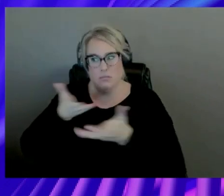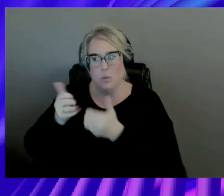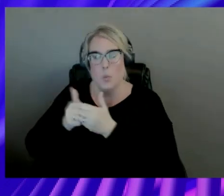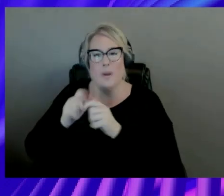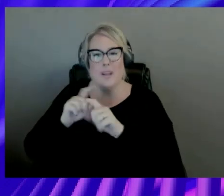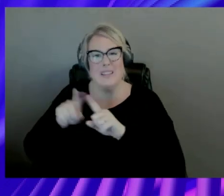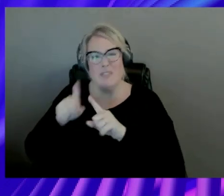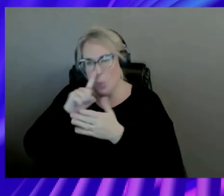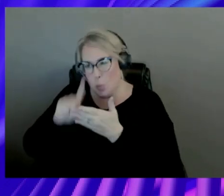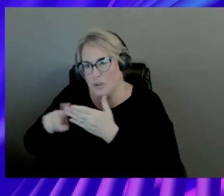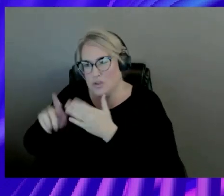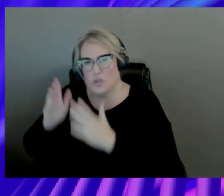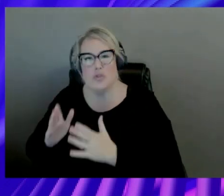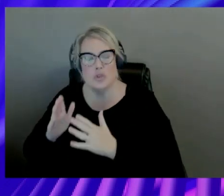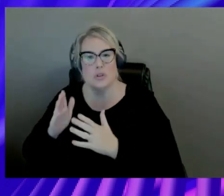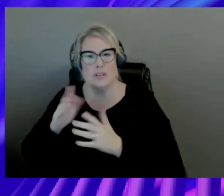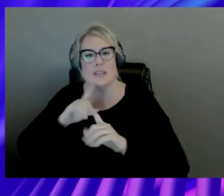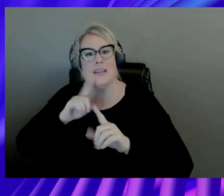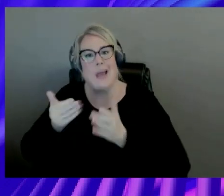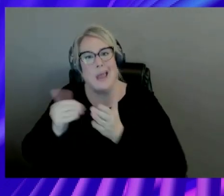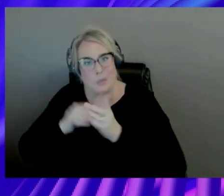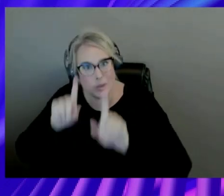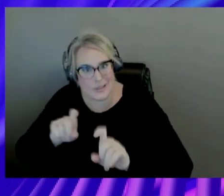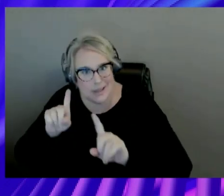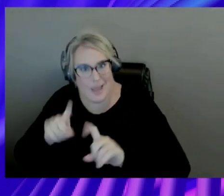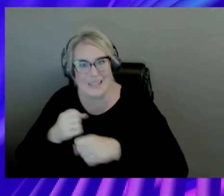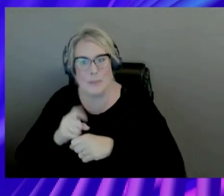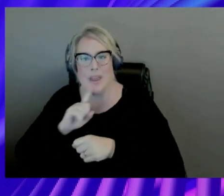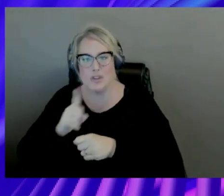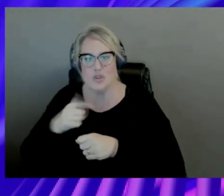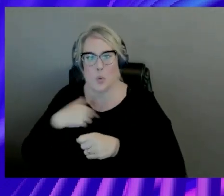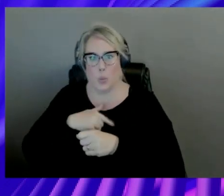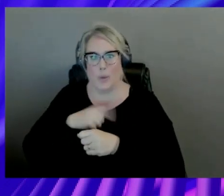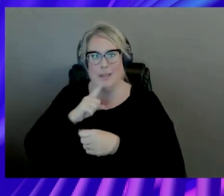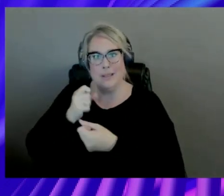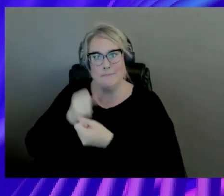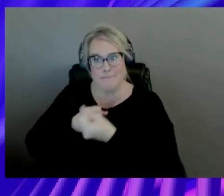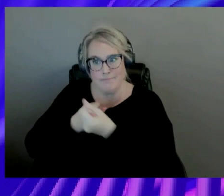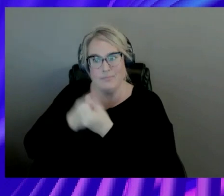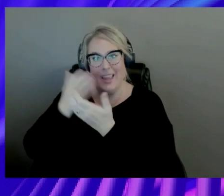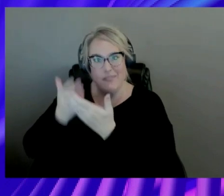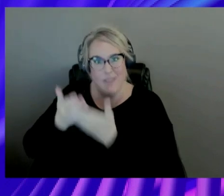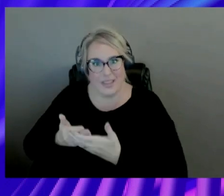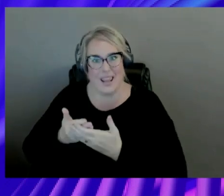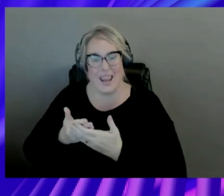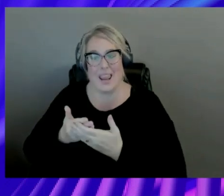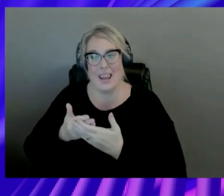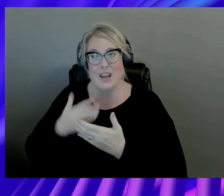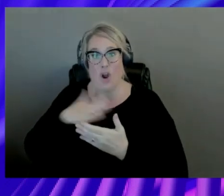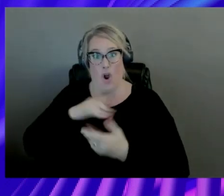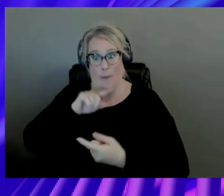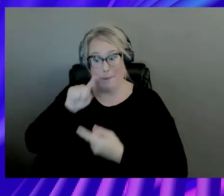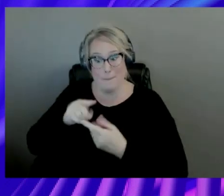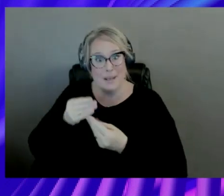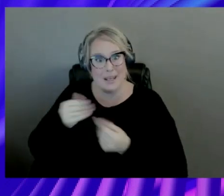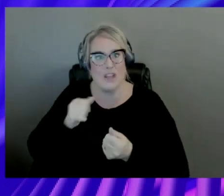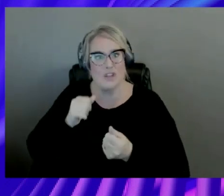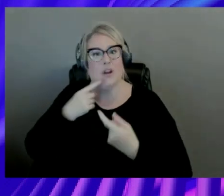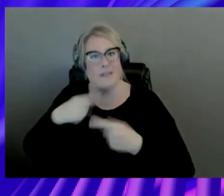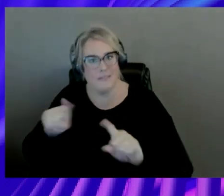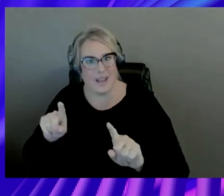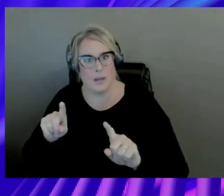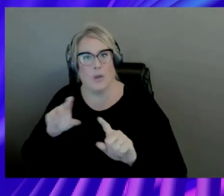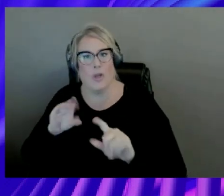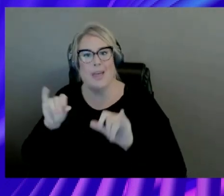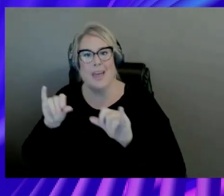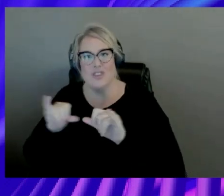really validating that those mitigations are being effective and that they are scalable to the customer base. And